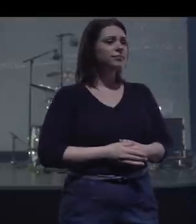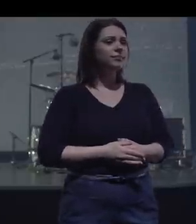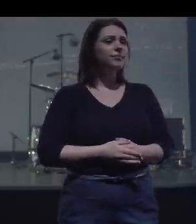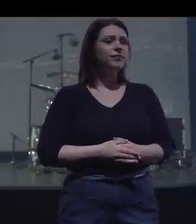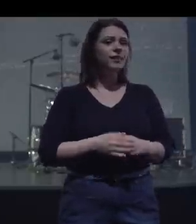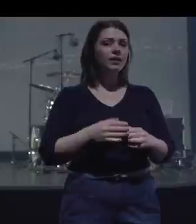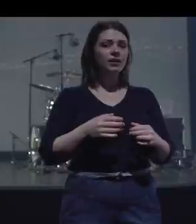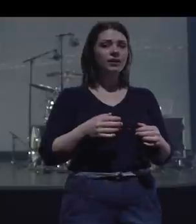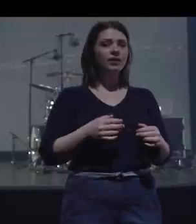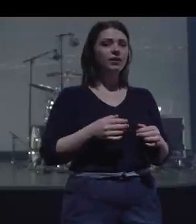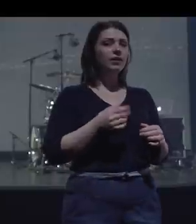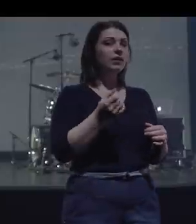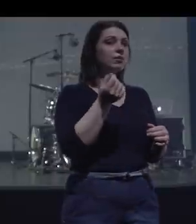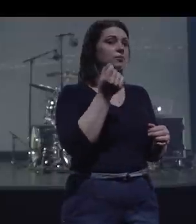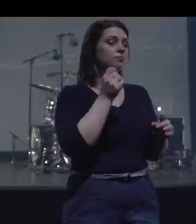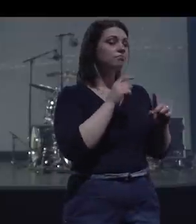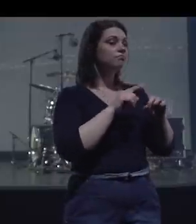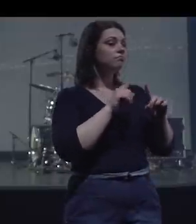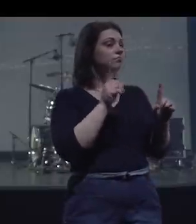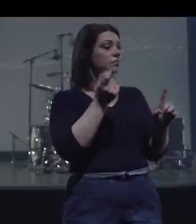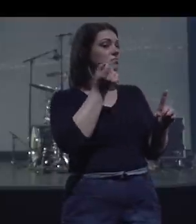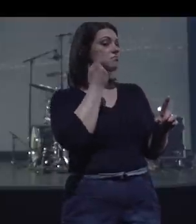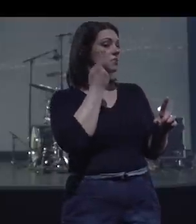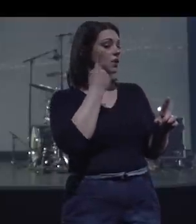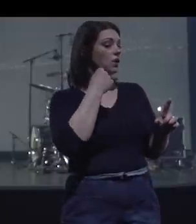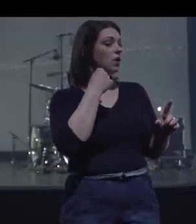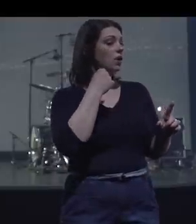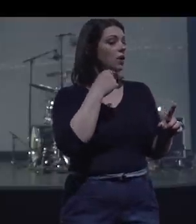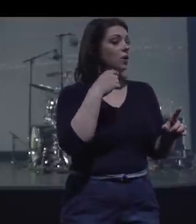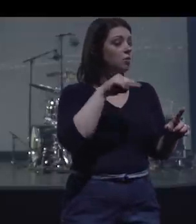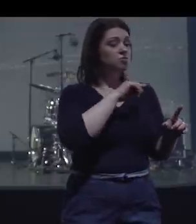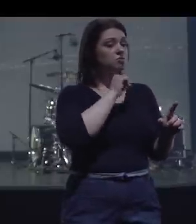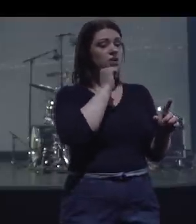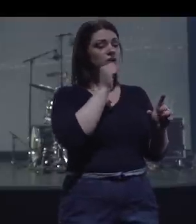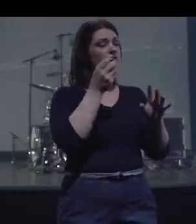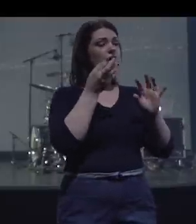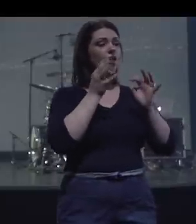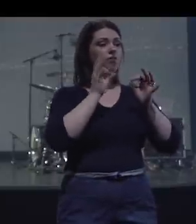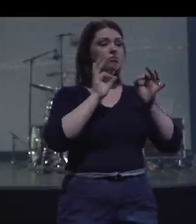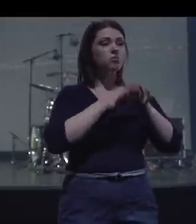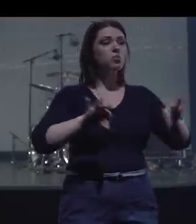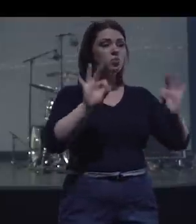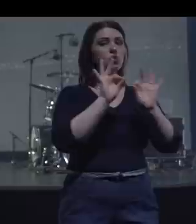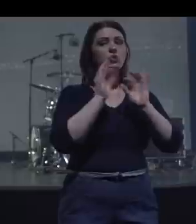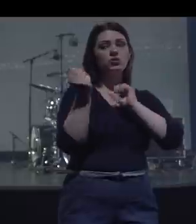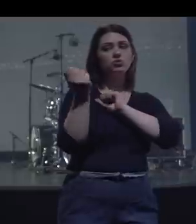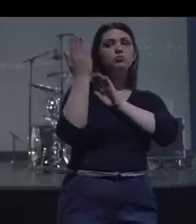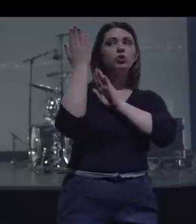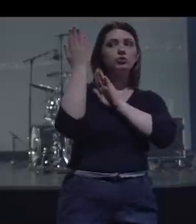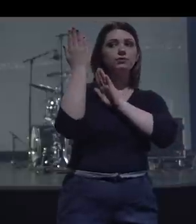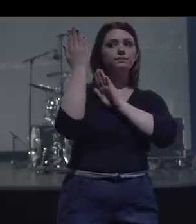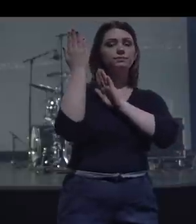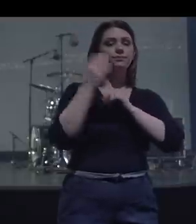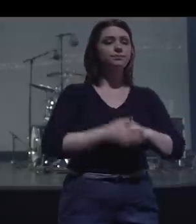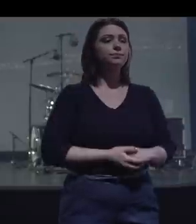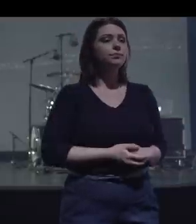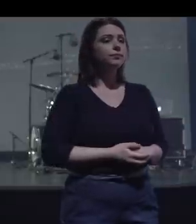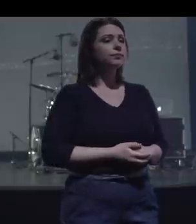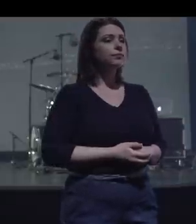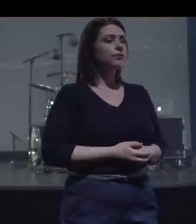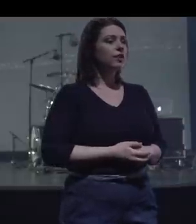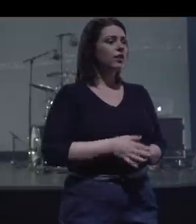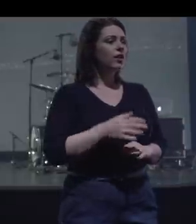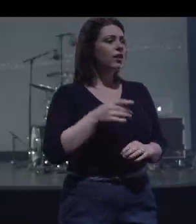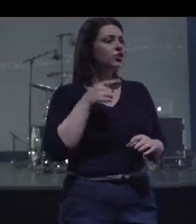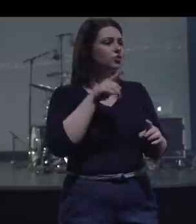we are completely unworthy to approach him. Have you ever been in a situation where you've just